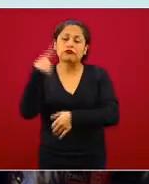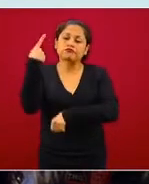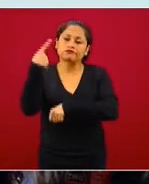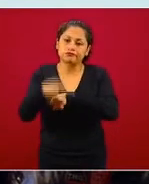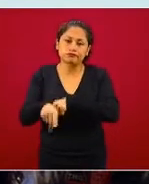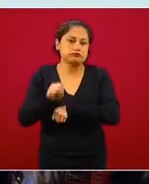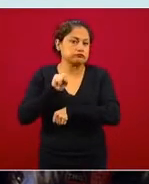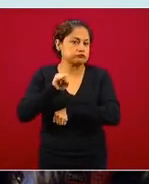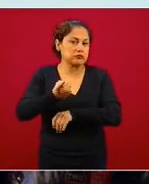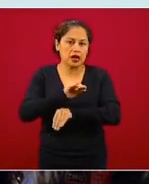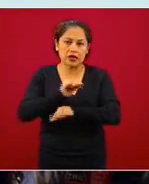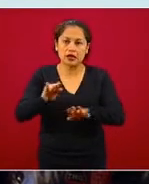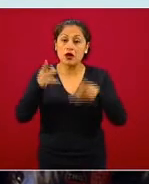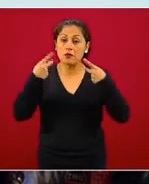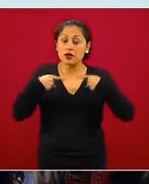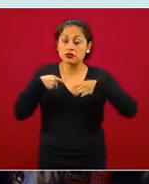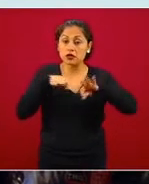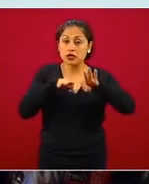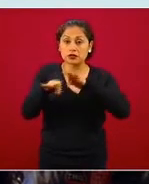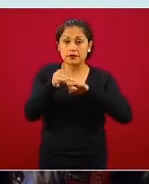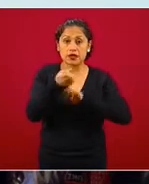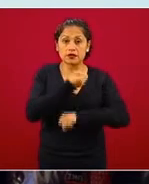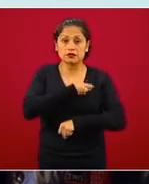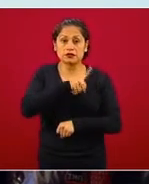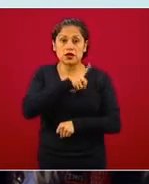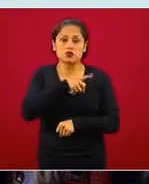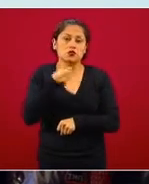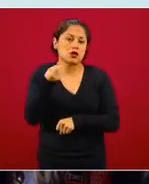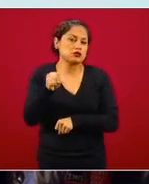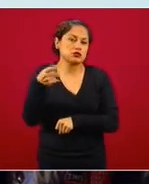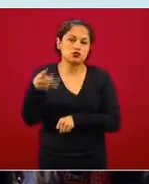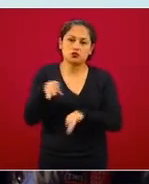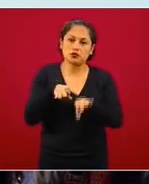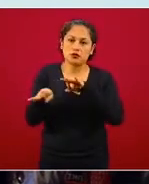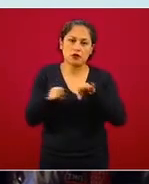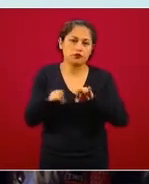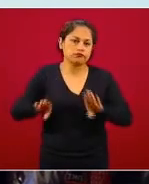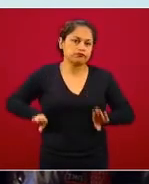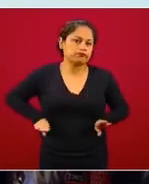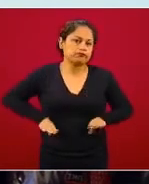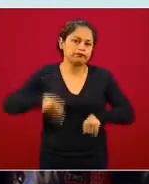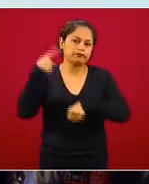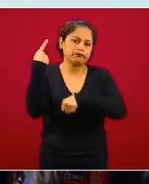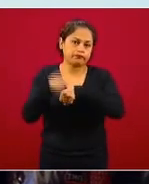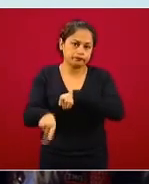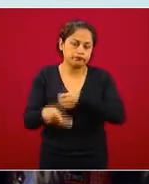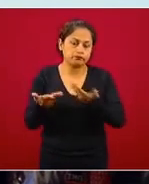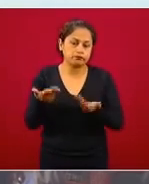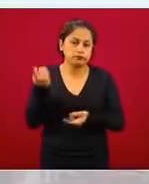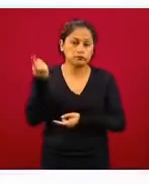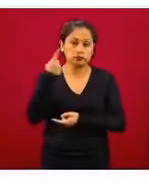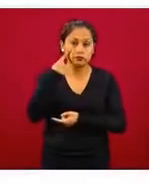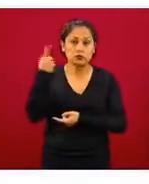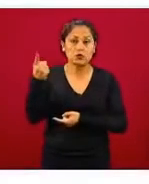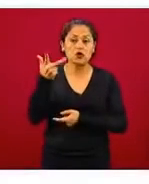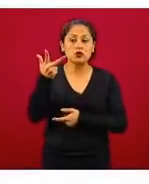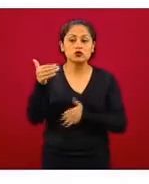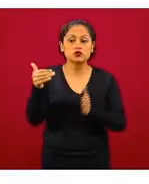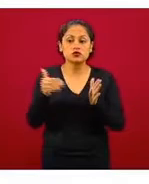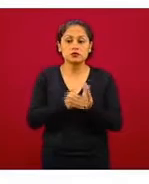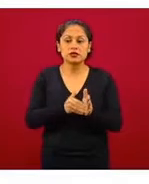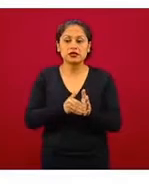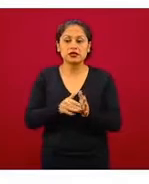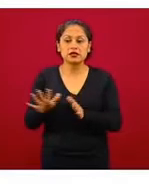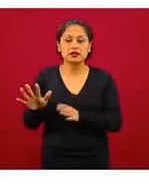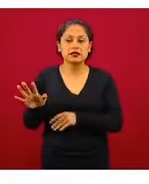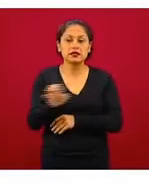people. So what happens with sick people who are critically ill, they have a greater ability to be able